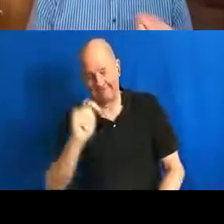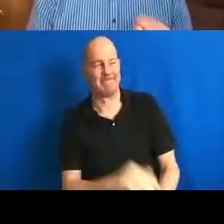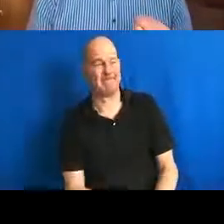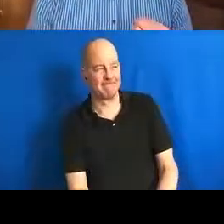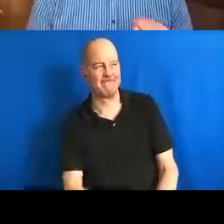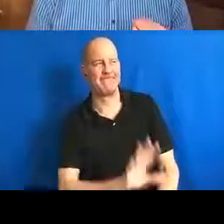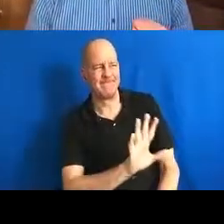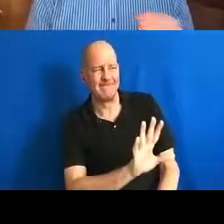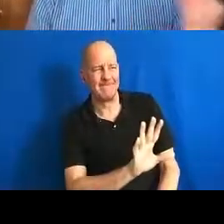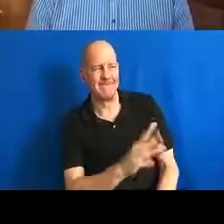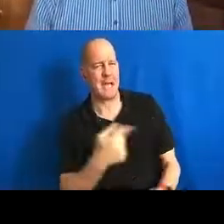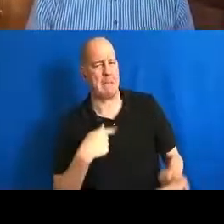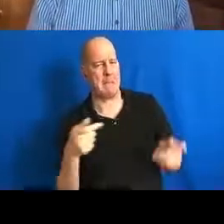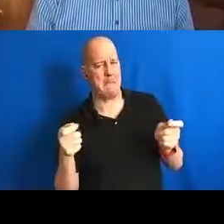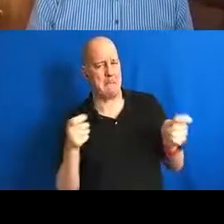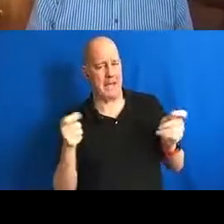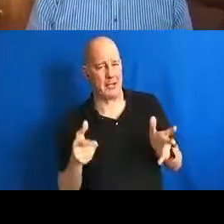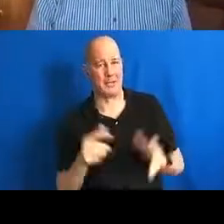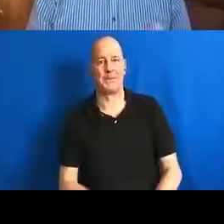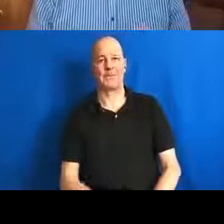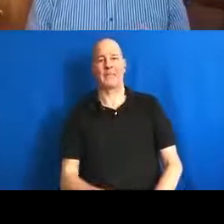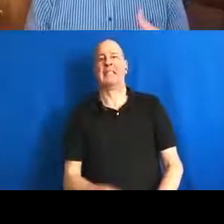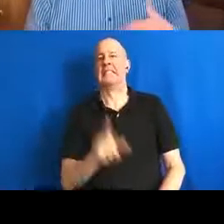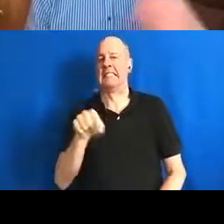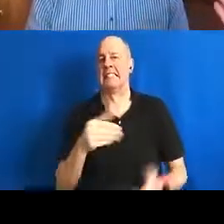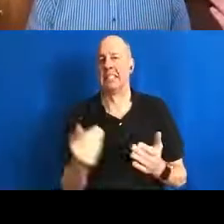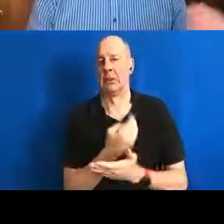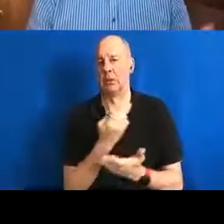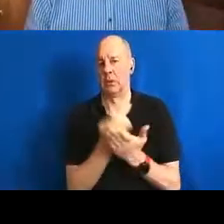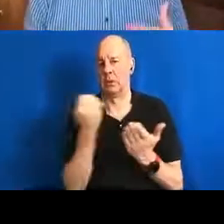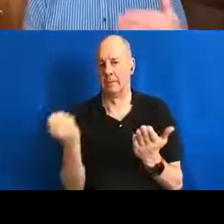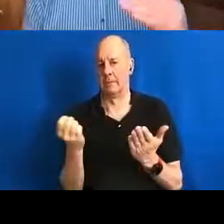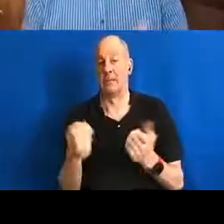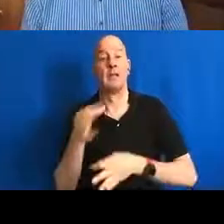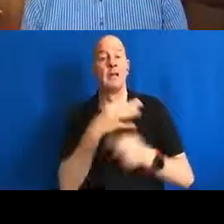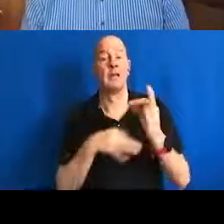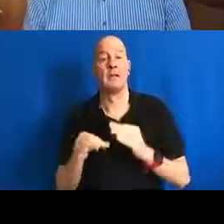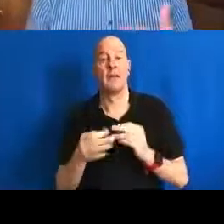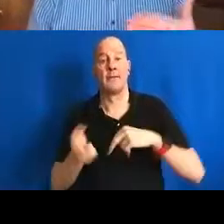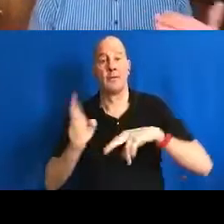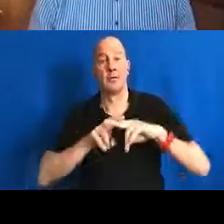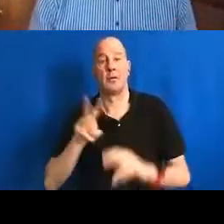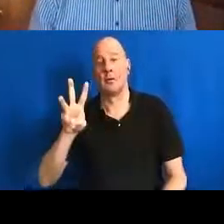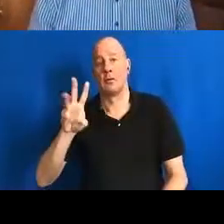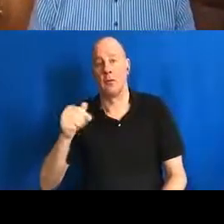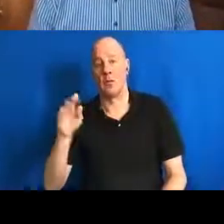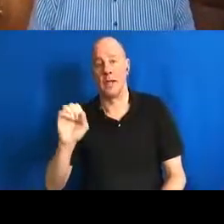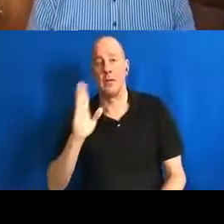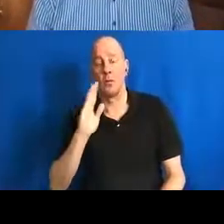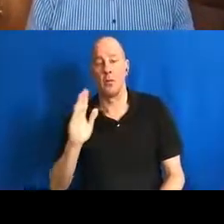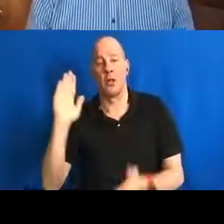well, we need to save for new equipment. So actually, instead of raising our wages or lowering our wages so that we can get more